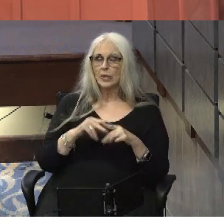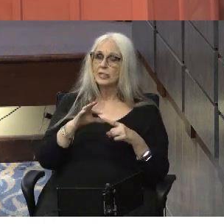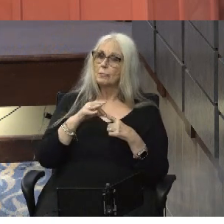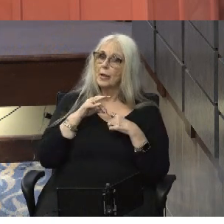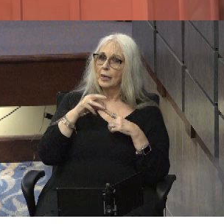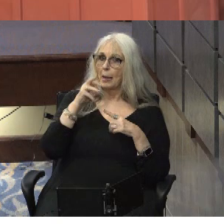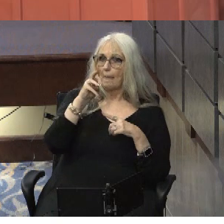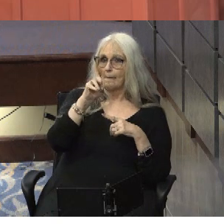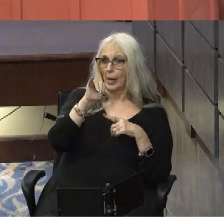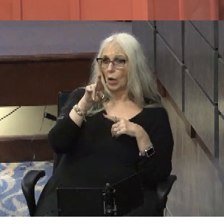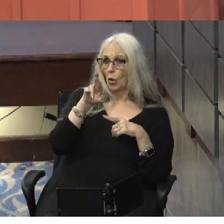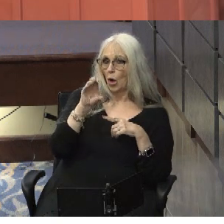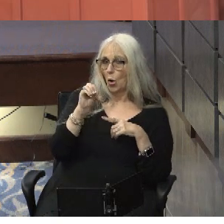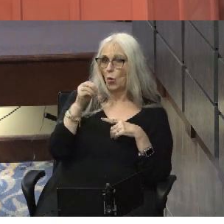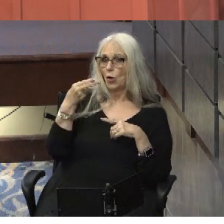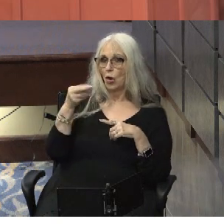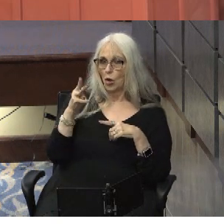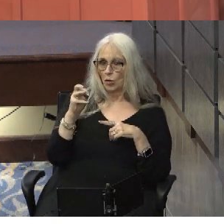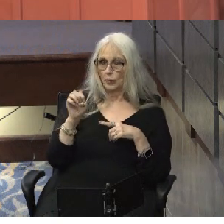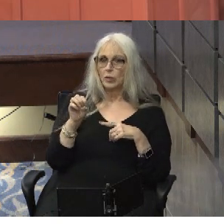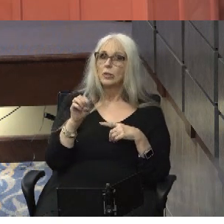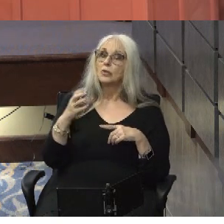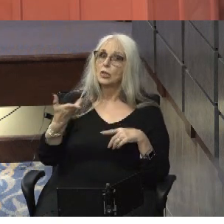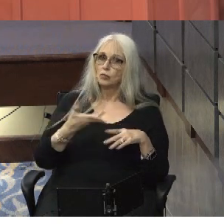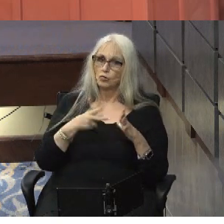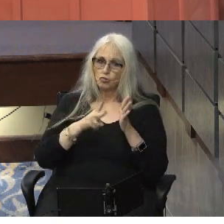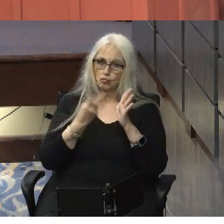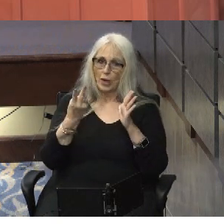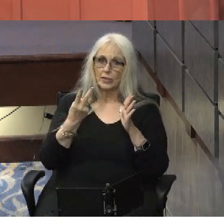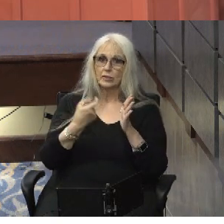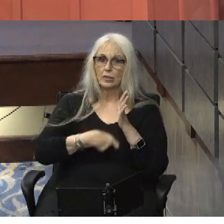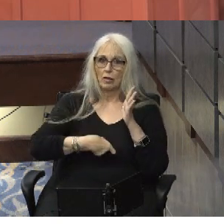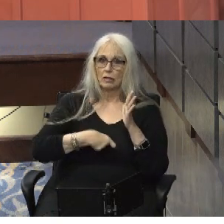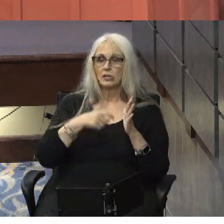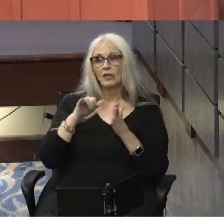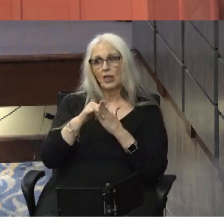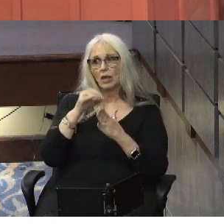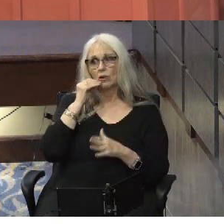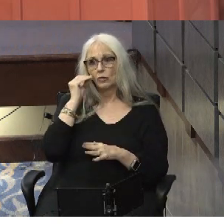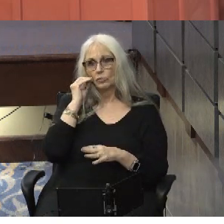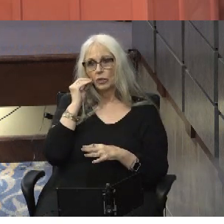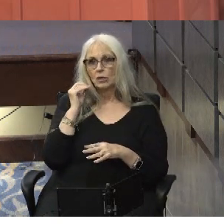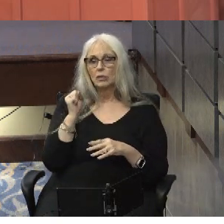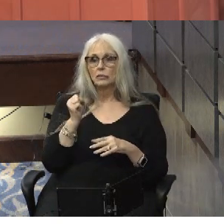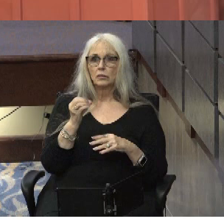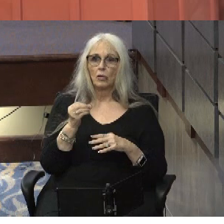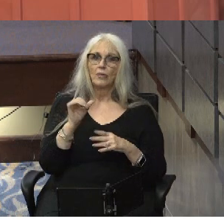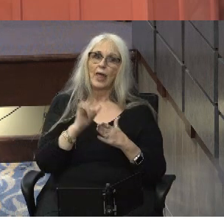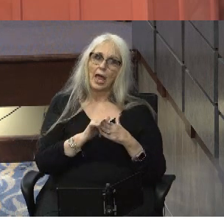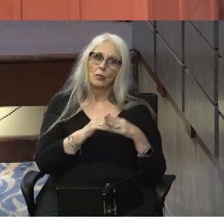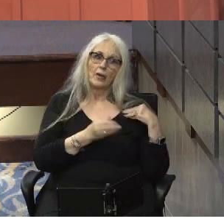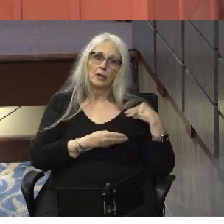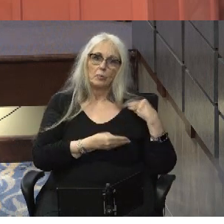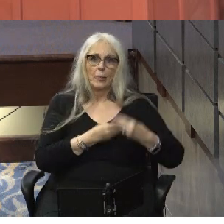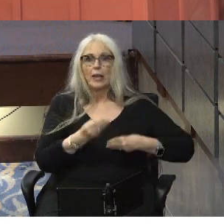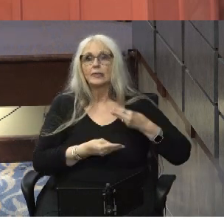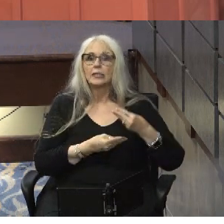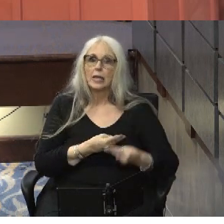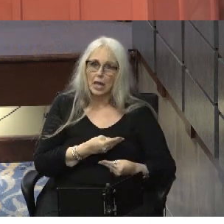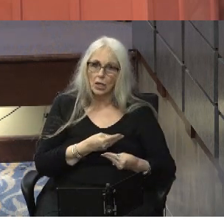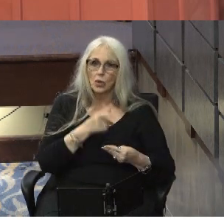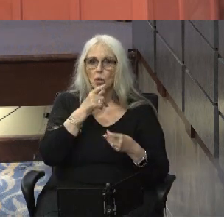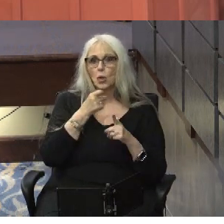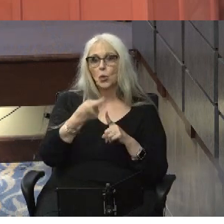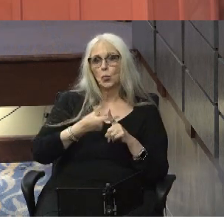have any, you do introduce twice the cost of that home, which then has to be passed down to someone who is